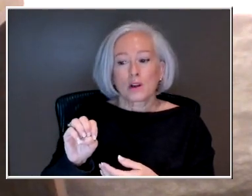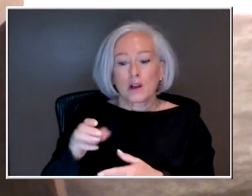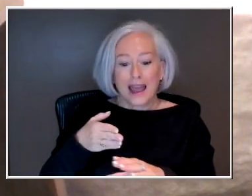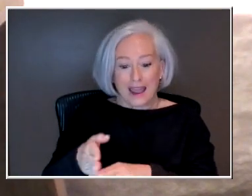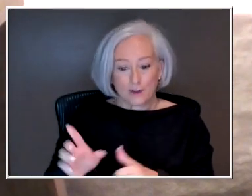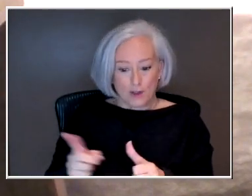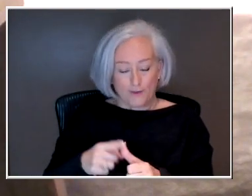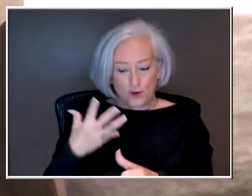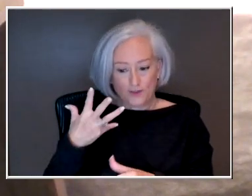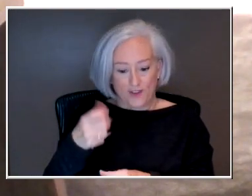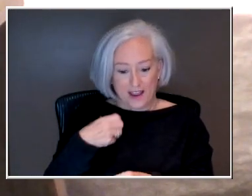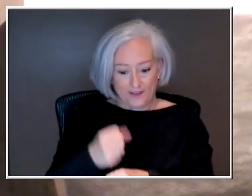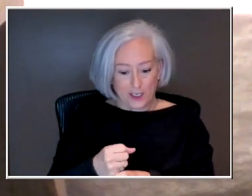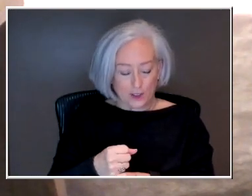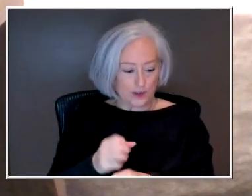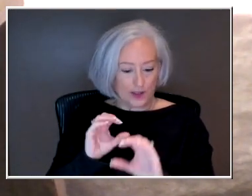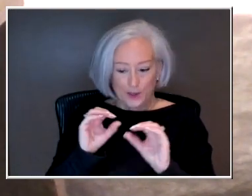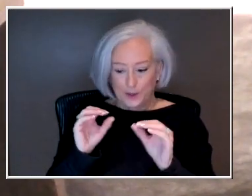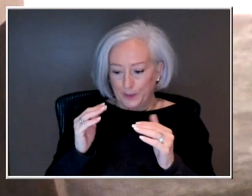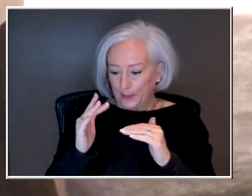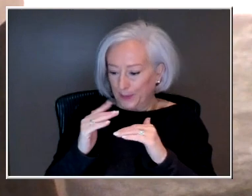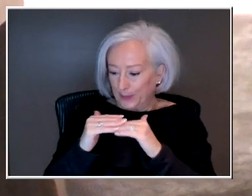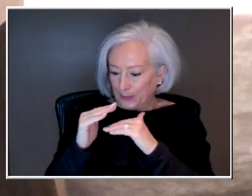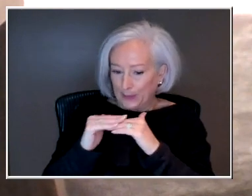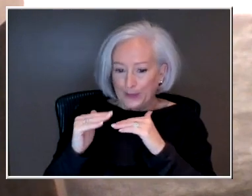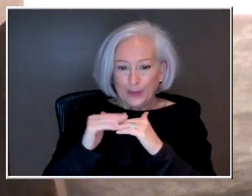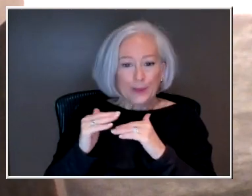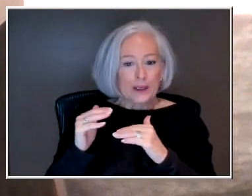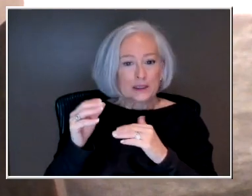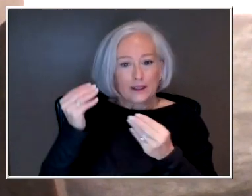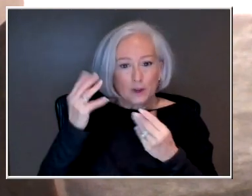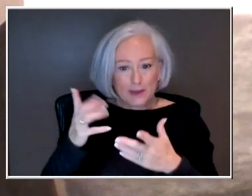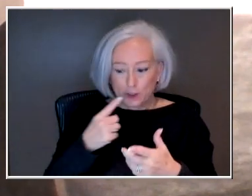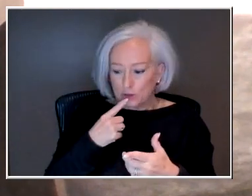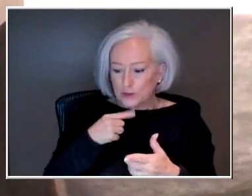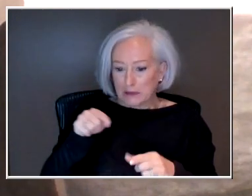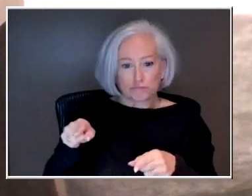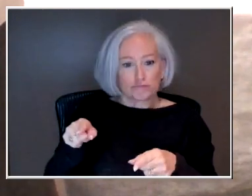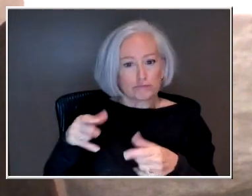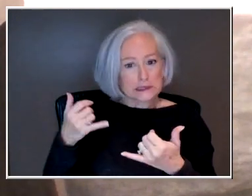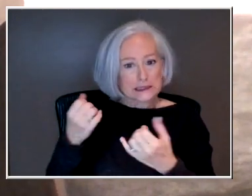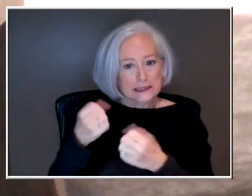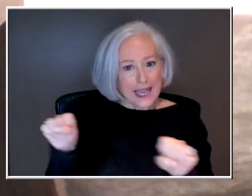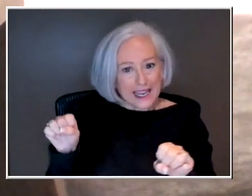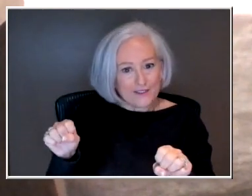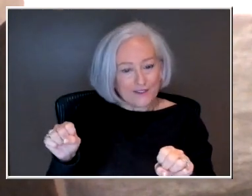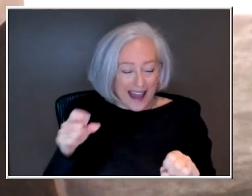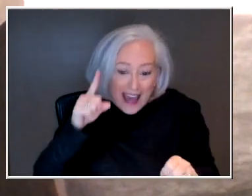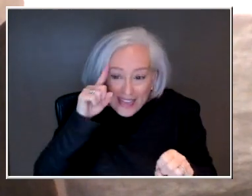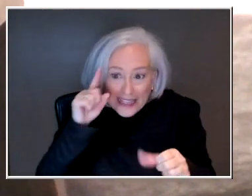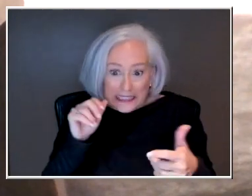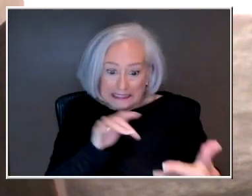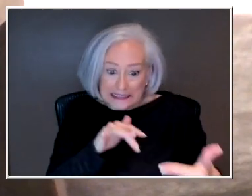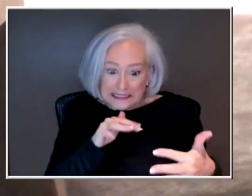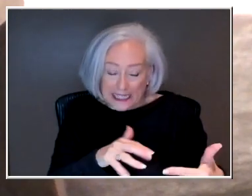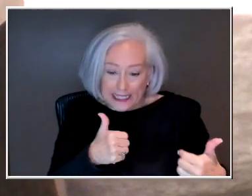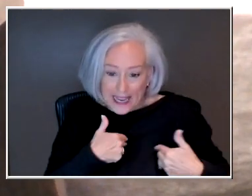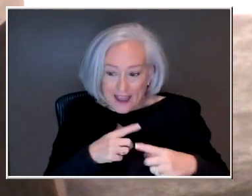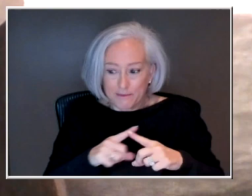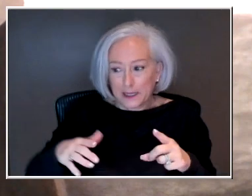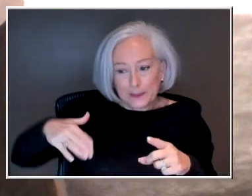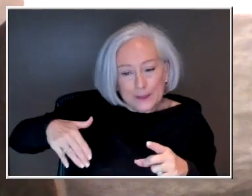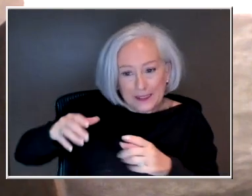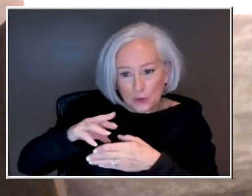that says this is safe. I think there's an ongoing study, but not results from that yet. So Dr. Nye, my oncologist,